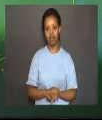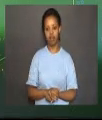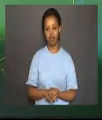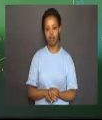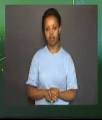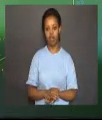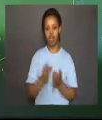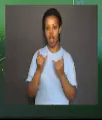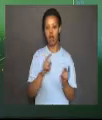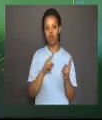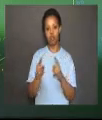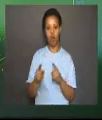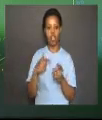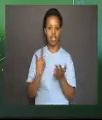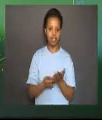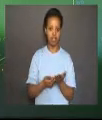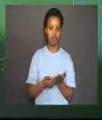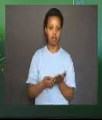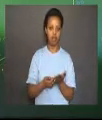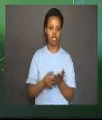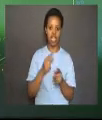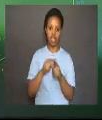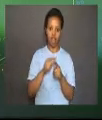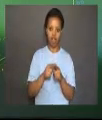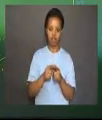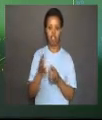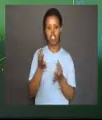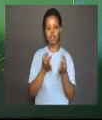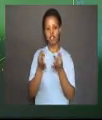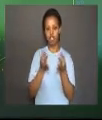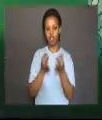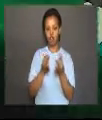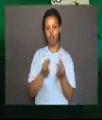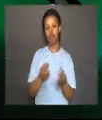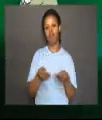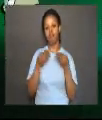Please write the definitions for the following terms.